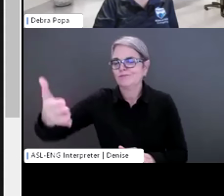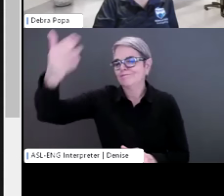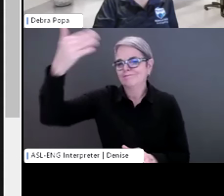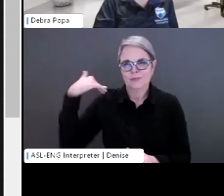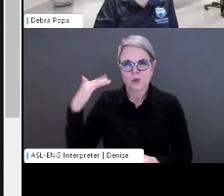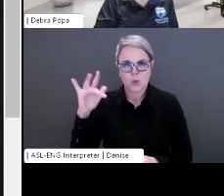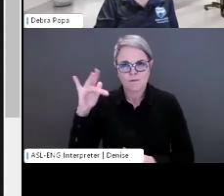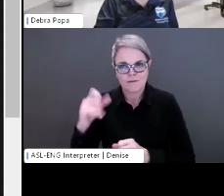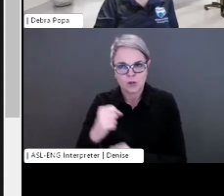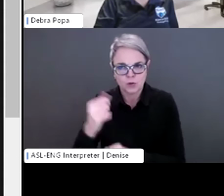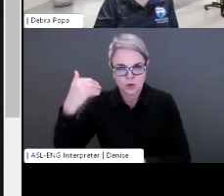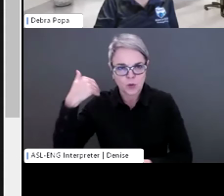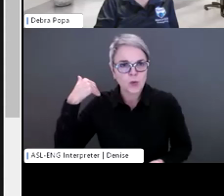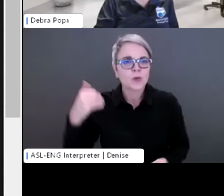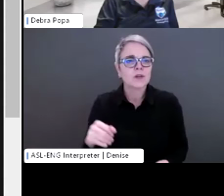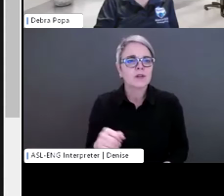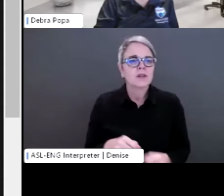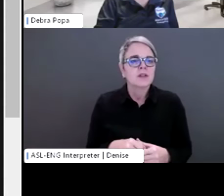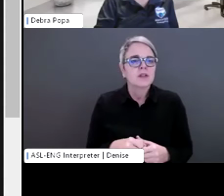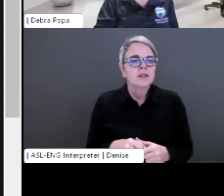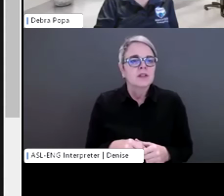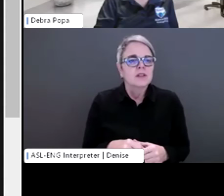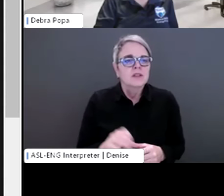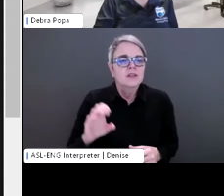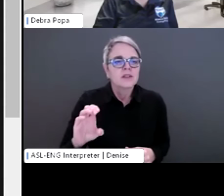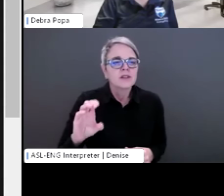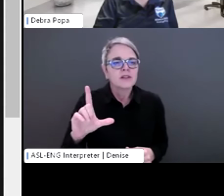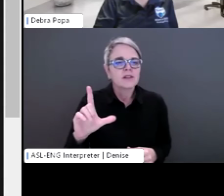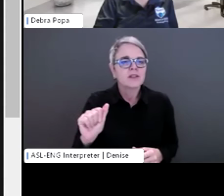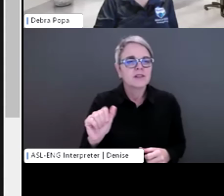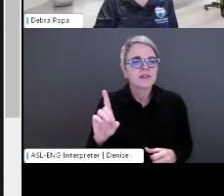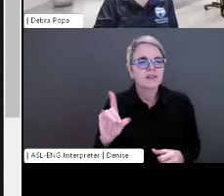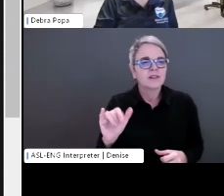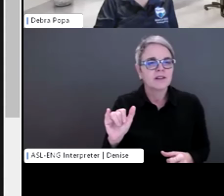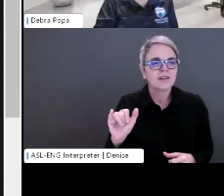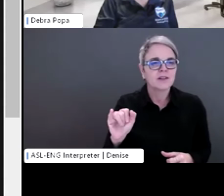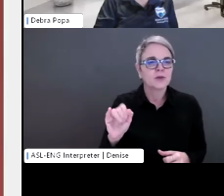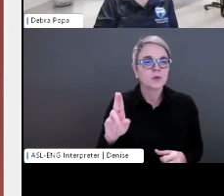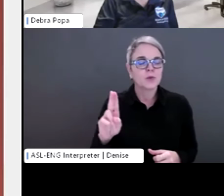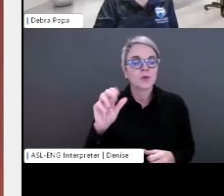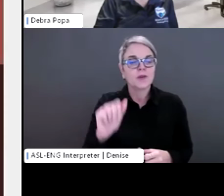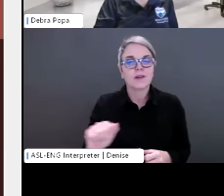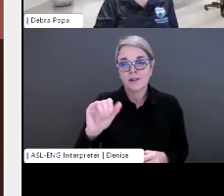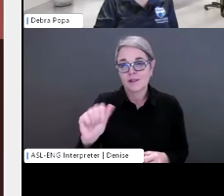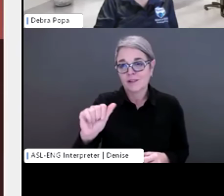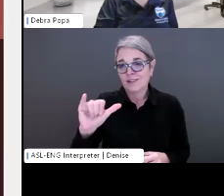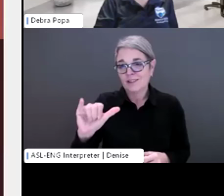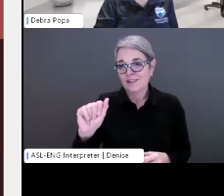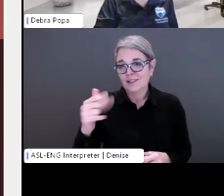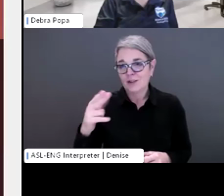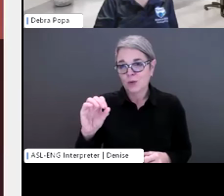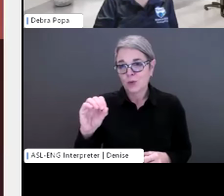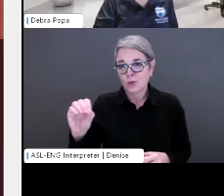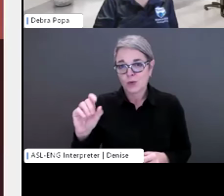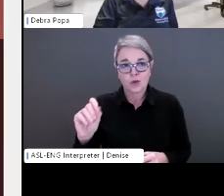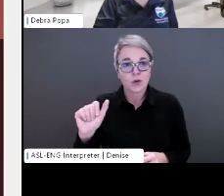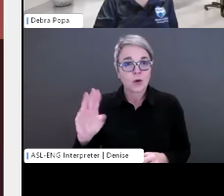Claudiu@yahoo.com. You'll be shocked by just how many times it has been